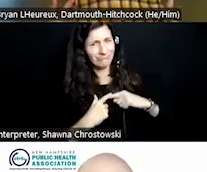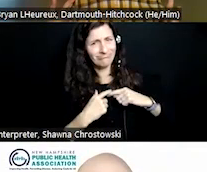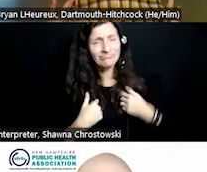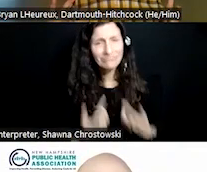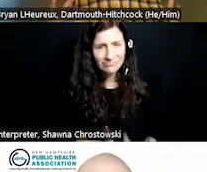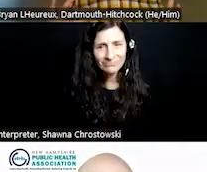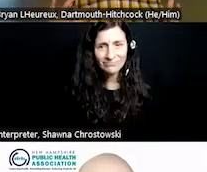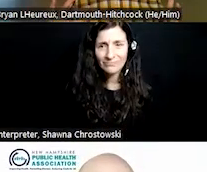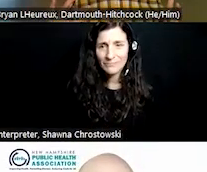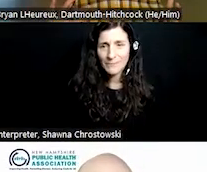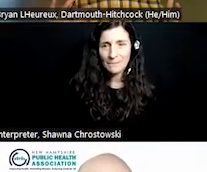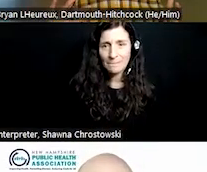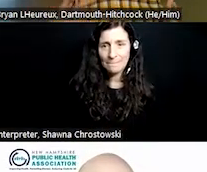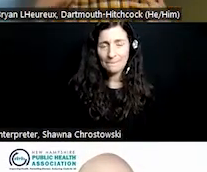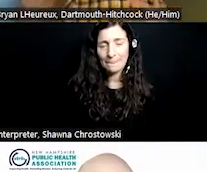reliable